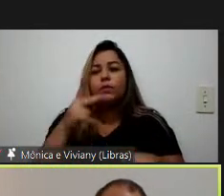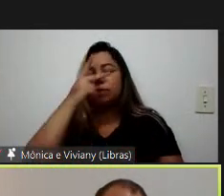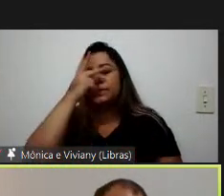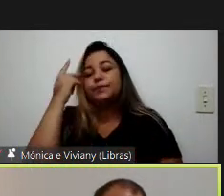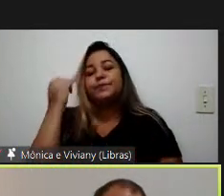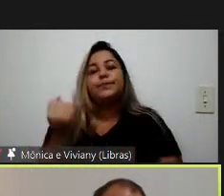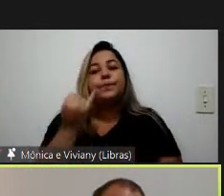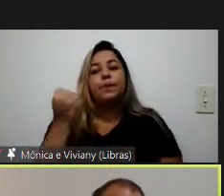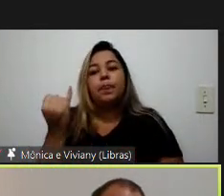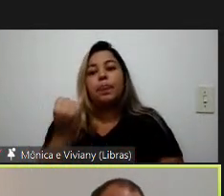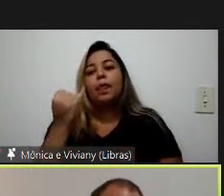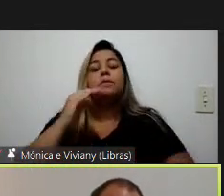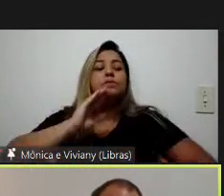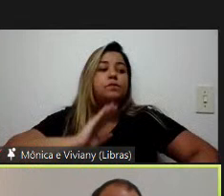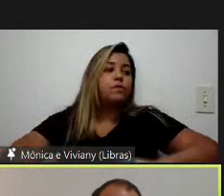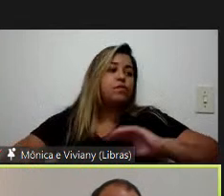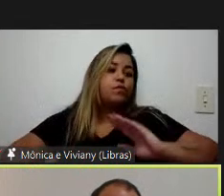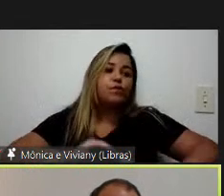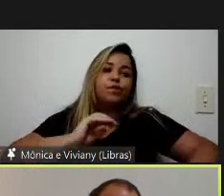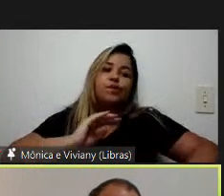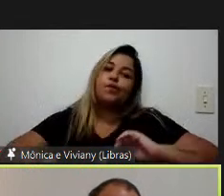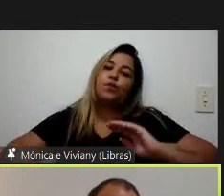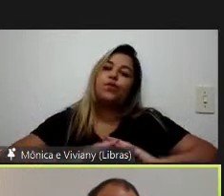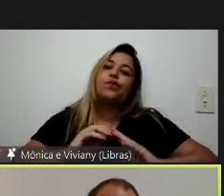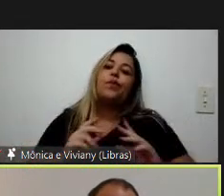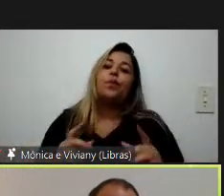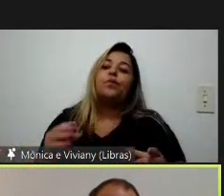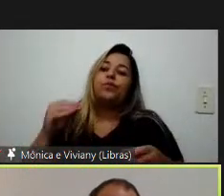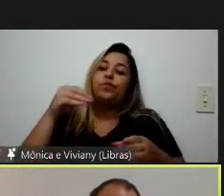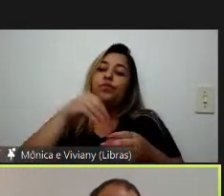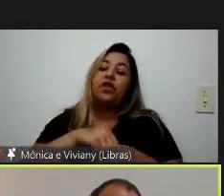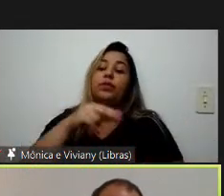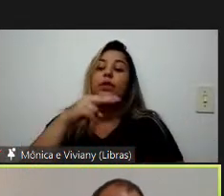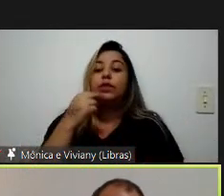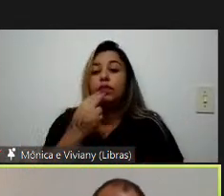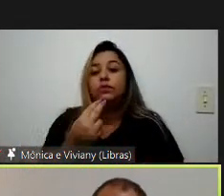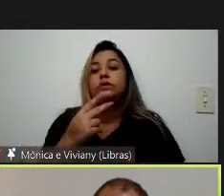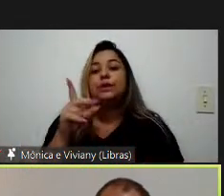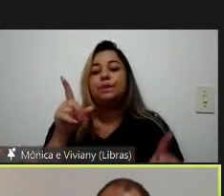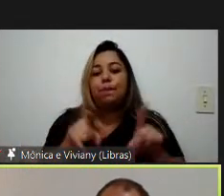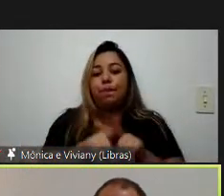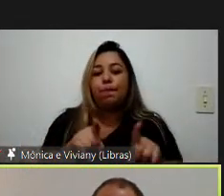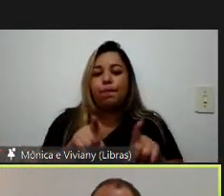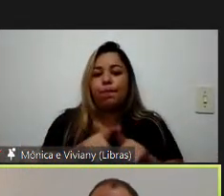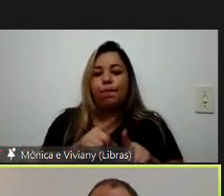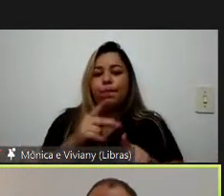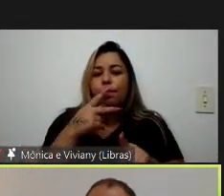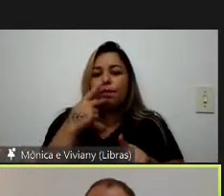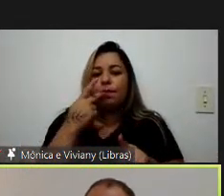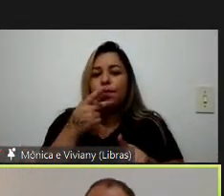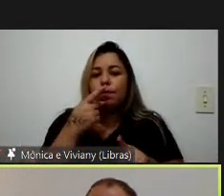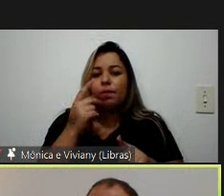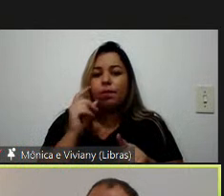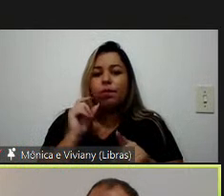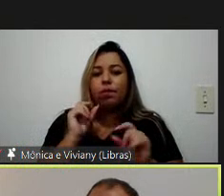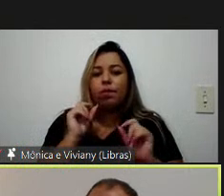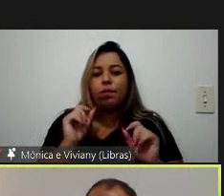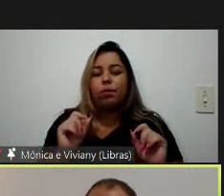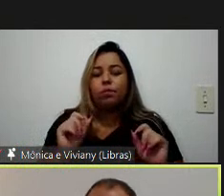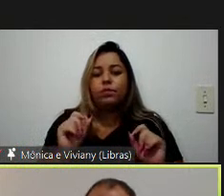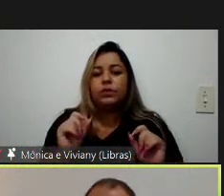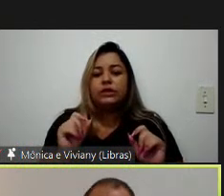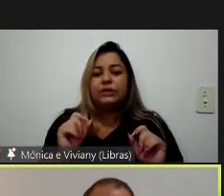of nutrition, but also as discussants and as individuals, as professionals who